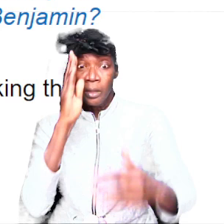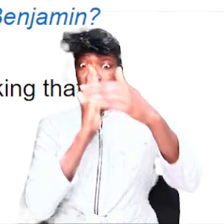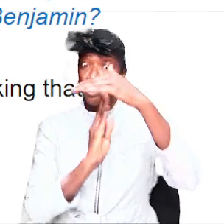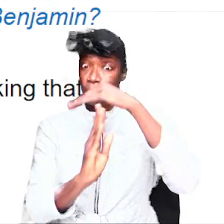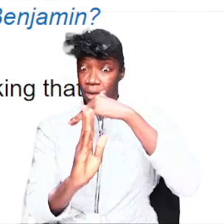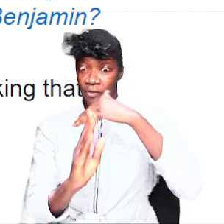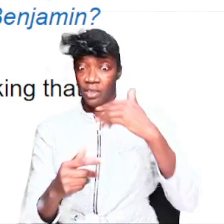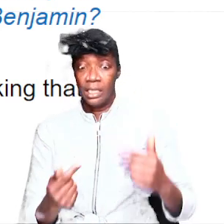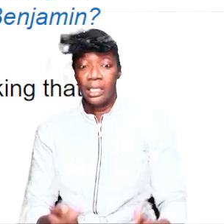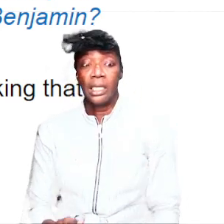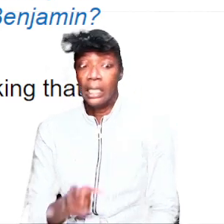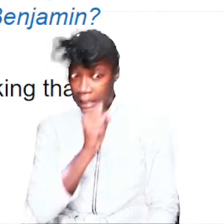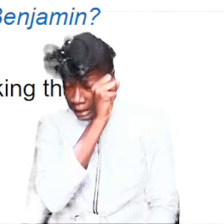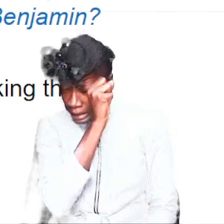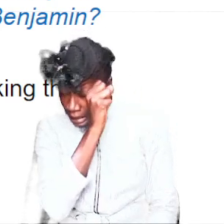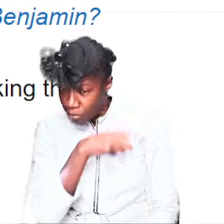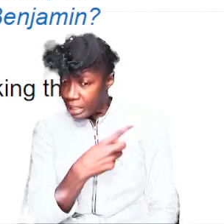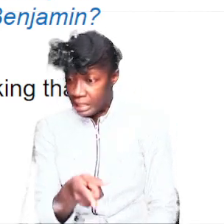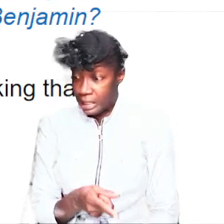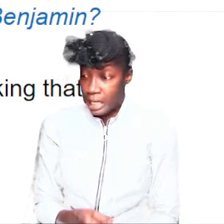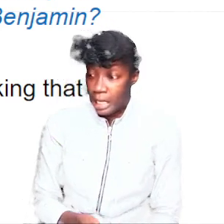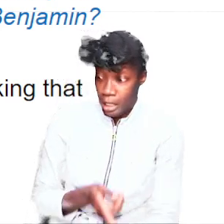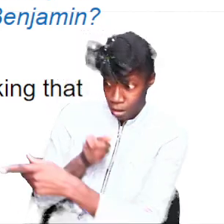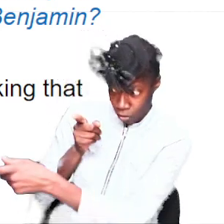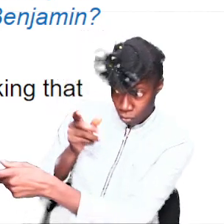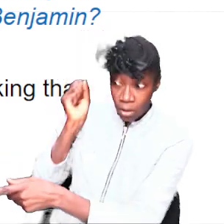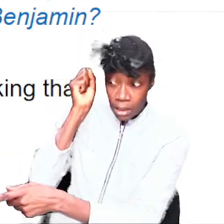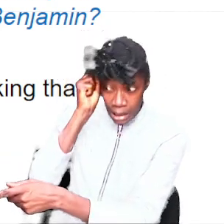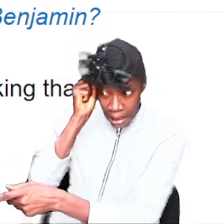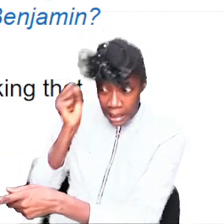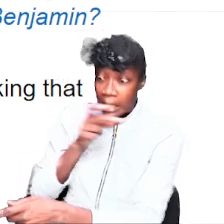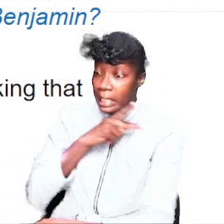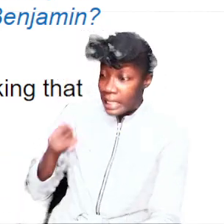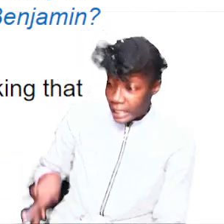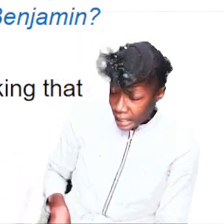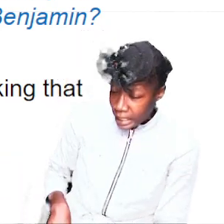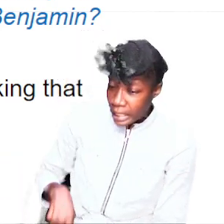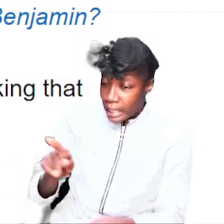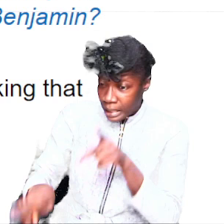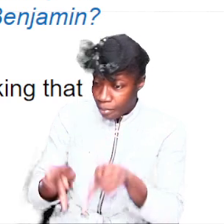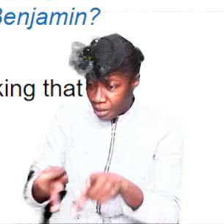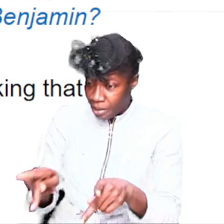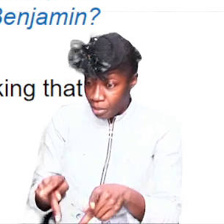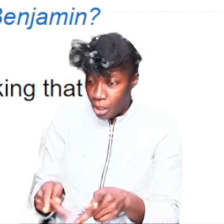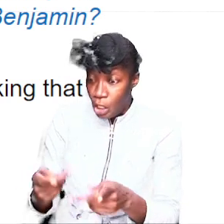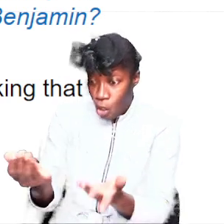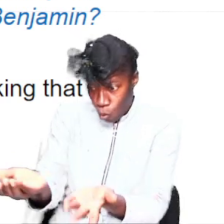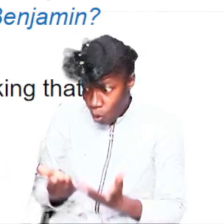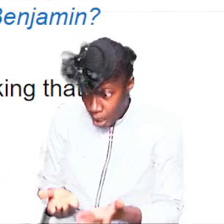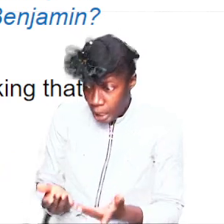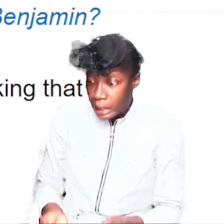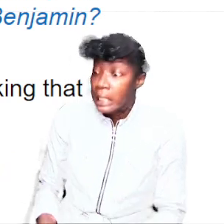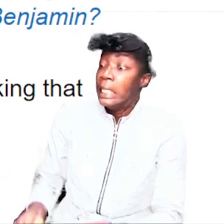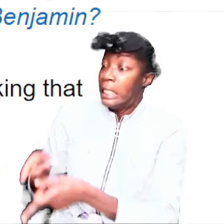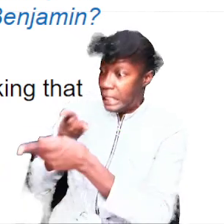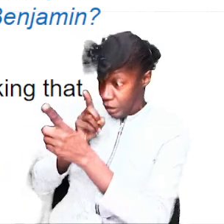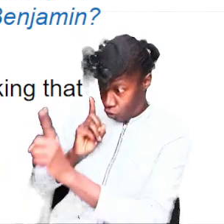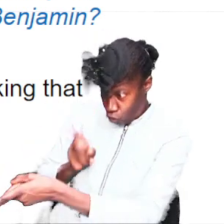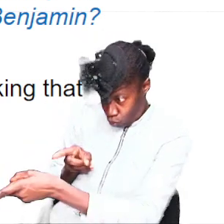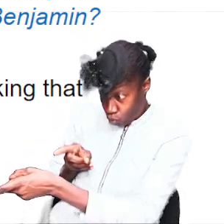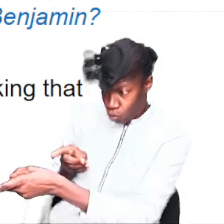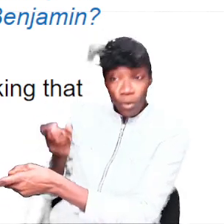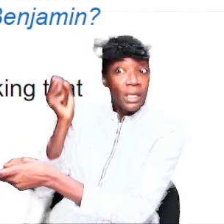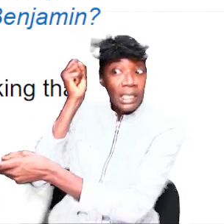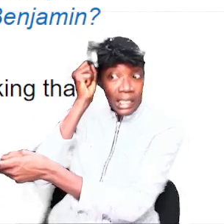saying to Saul that, look here, the king that the people desire, you are the king. And the man